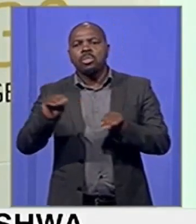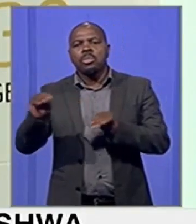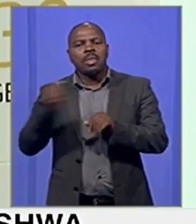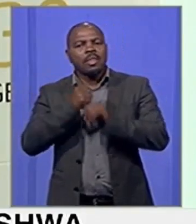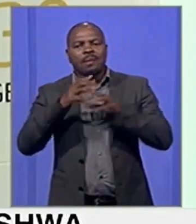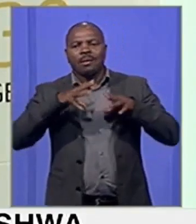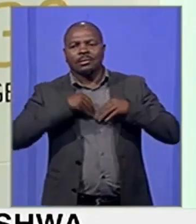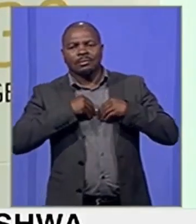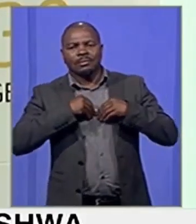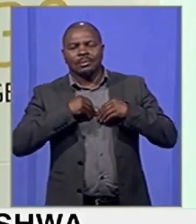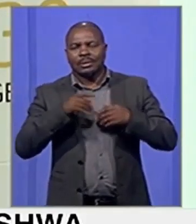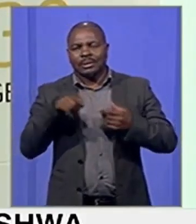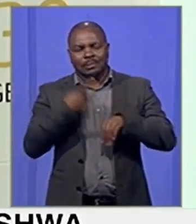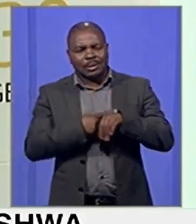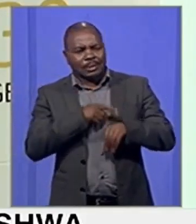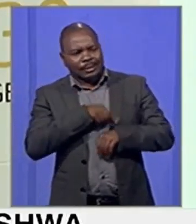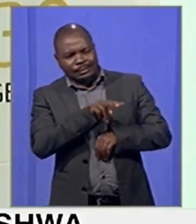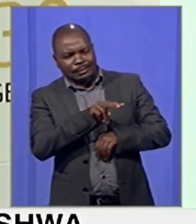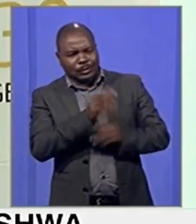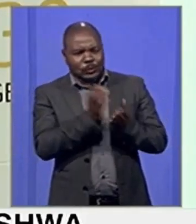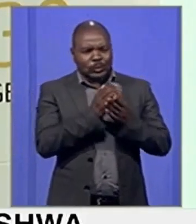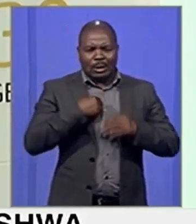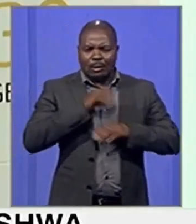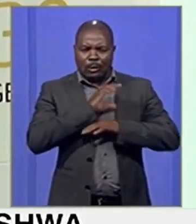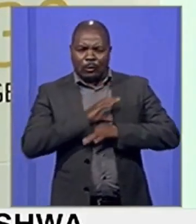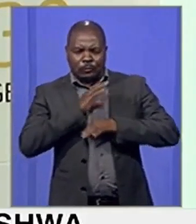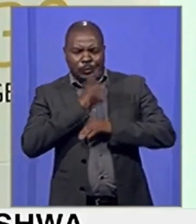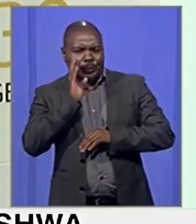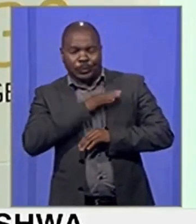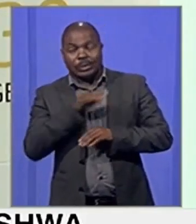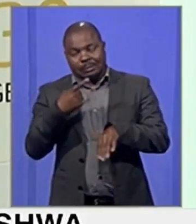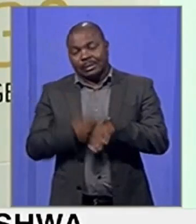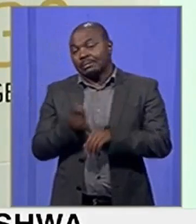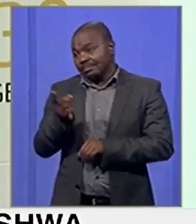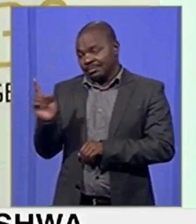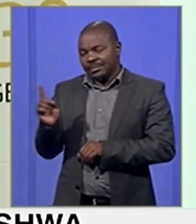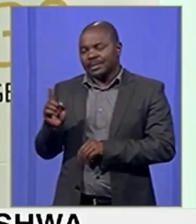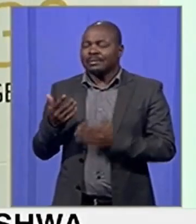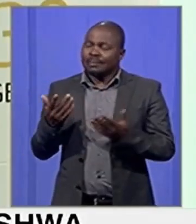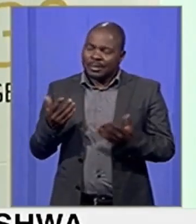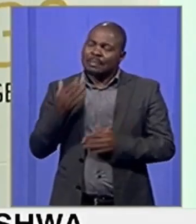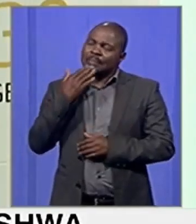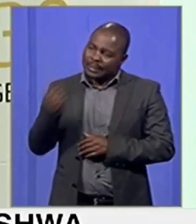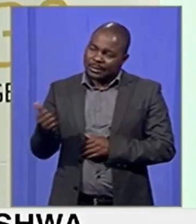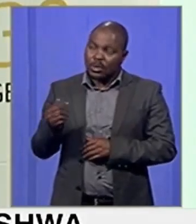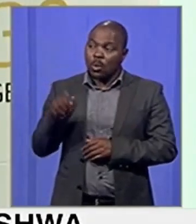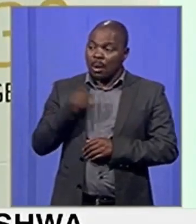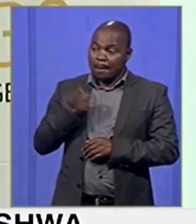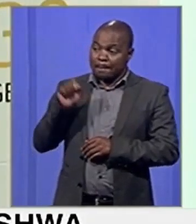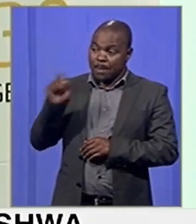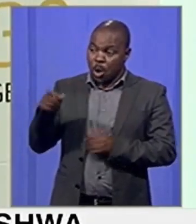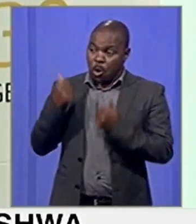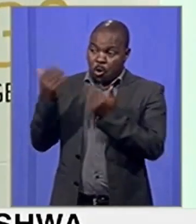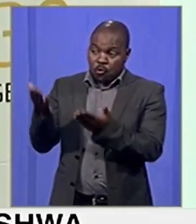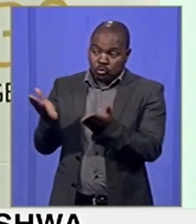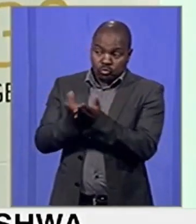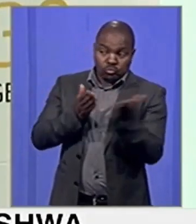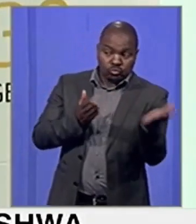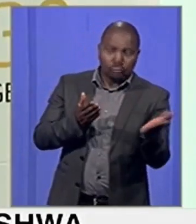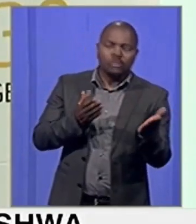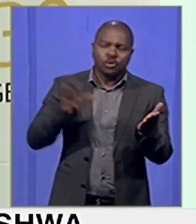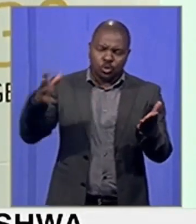perhaps they might not be comfortable with a certain school or etc. So please, as you get an offer, take it,